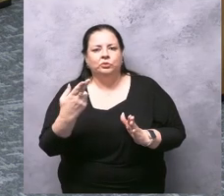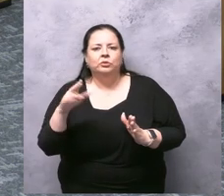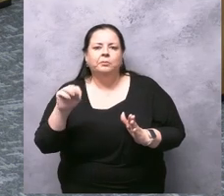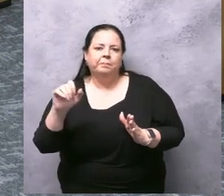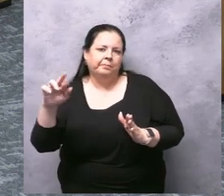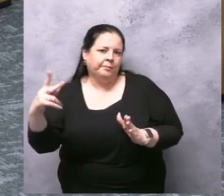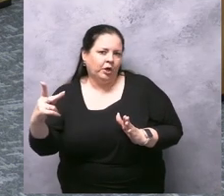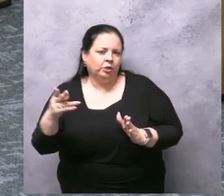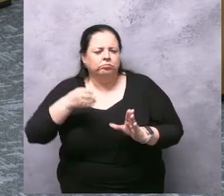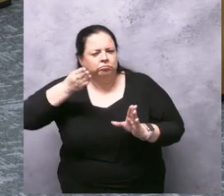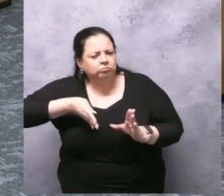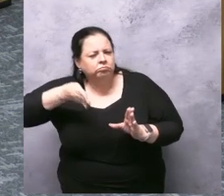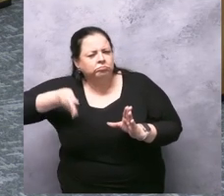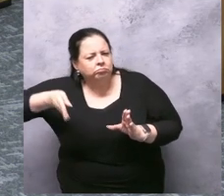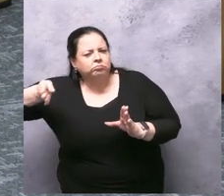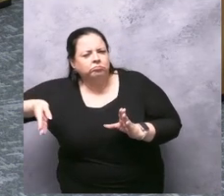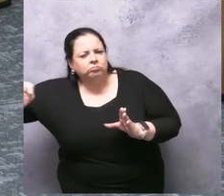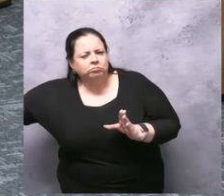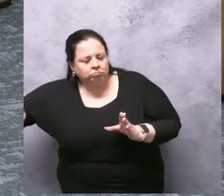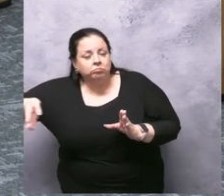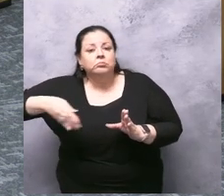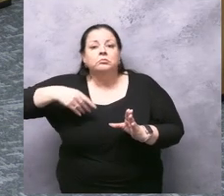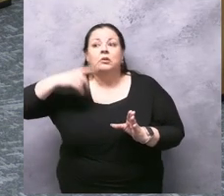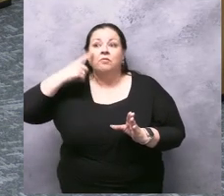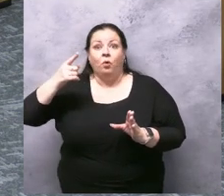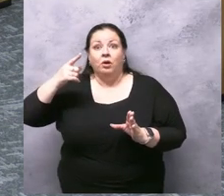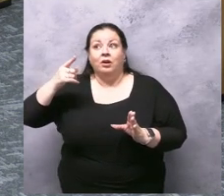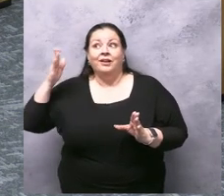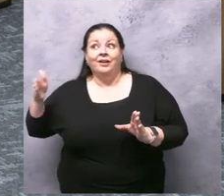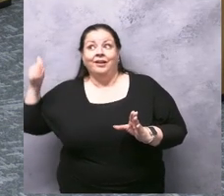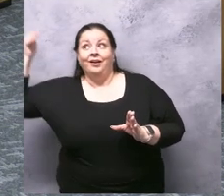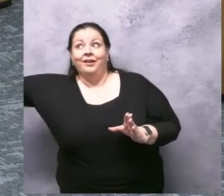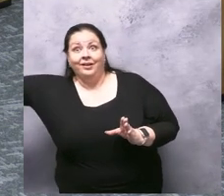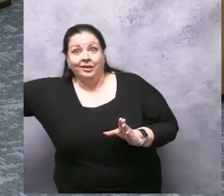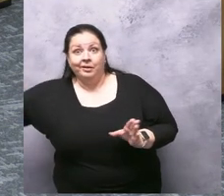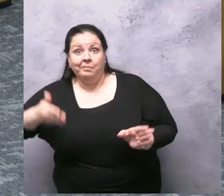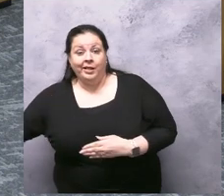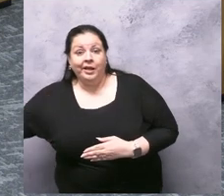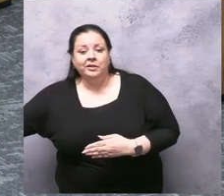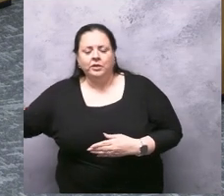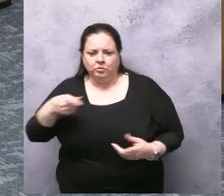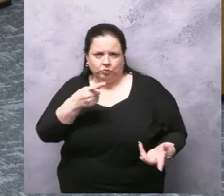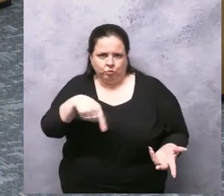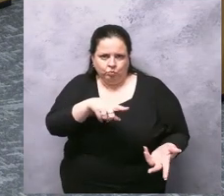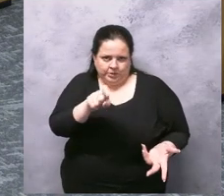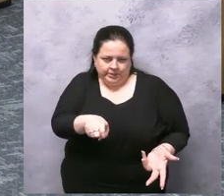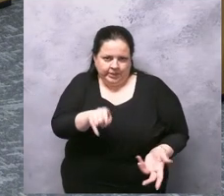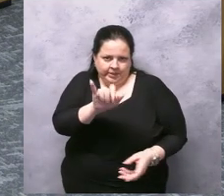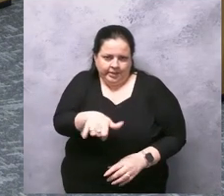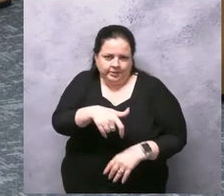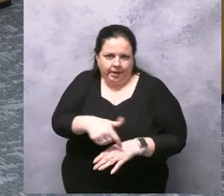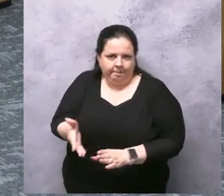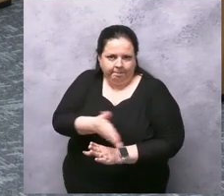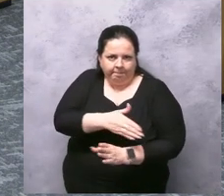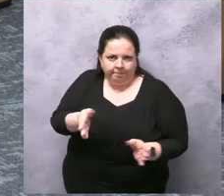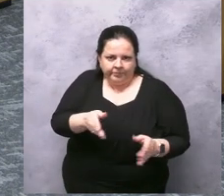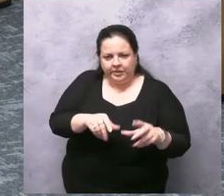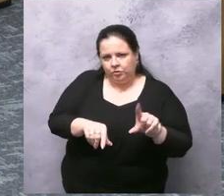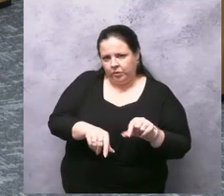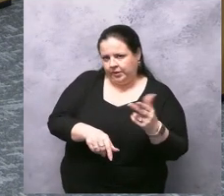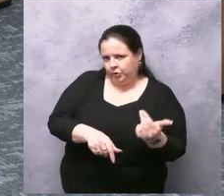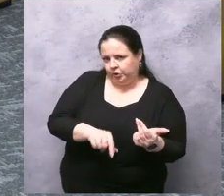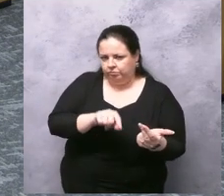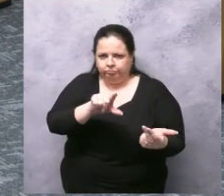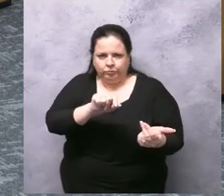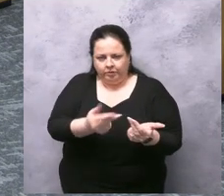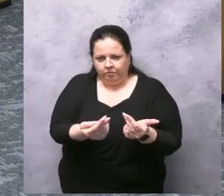because in order to plan ahead for future facilities, which you were needing to do at the time in 2013 and